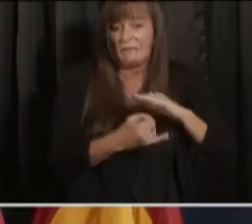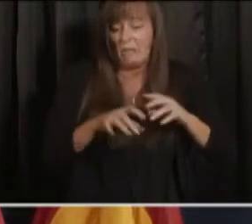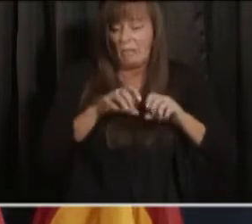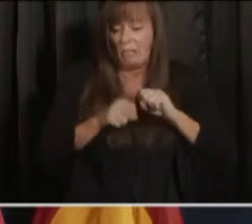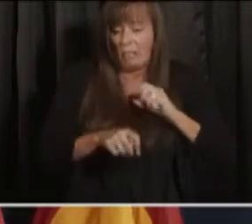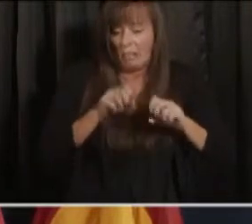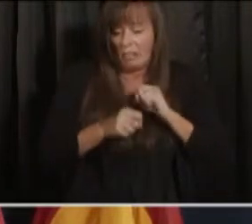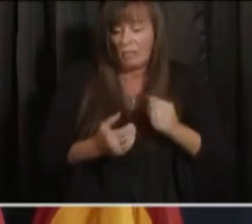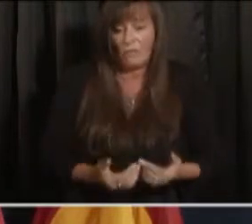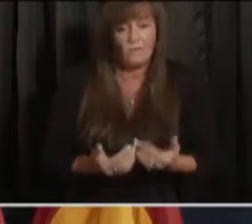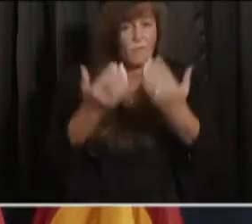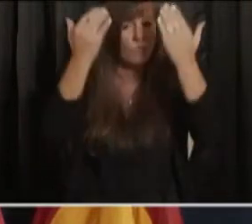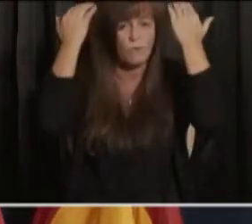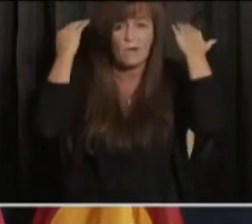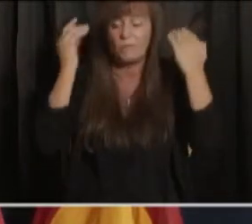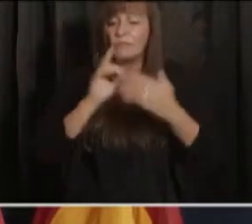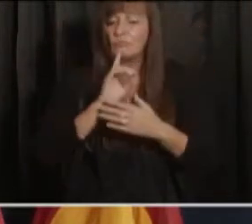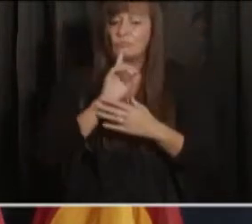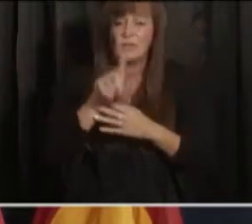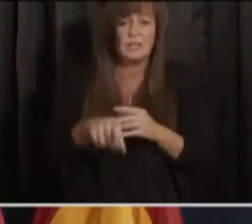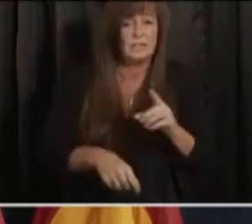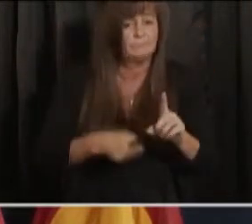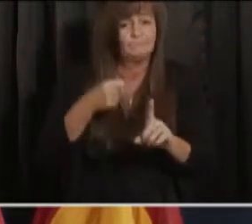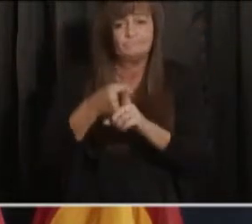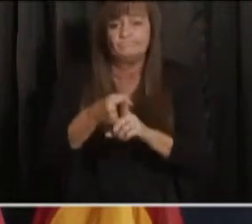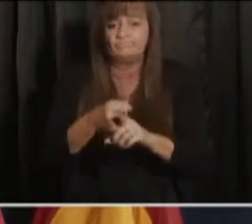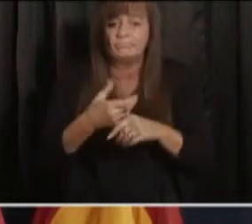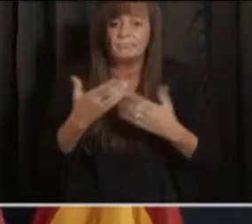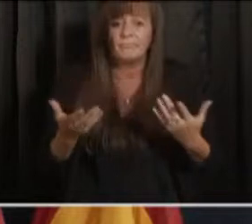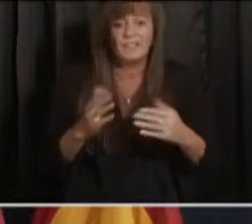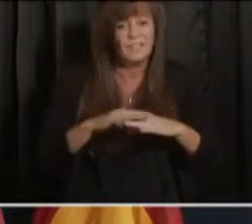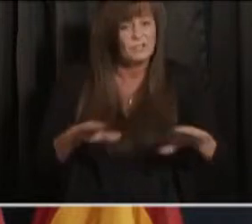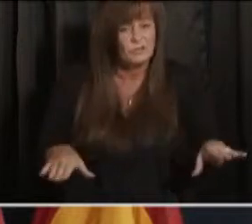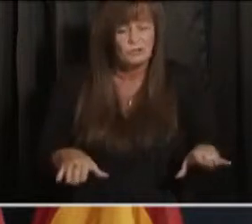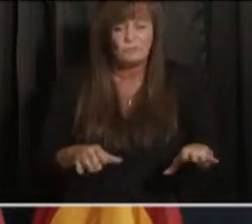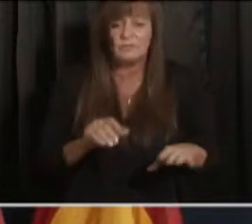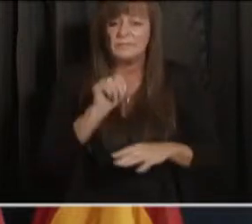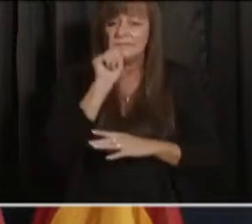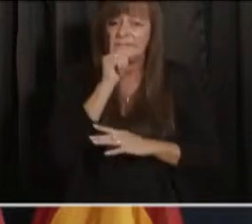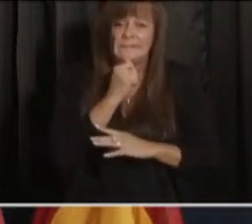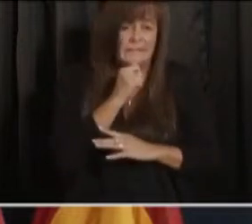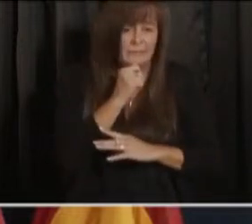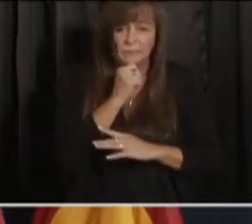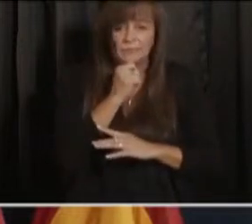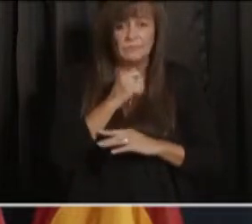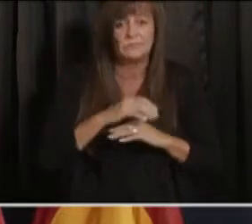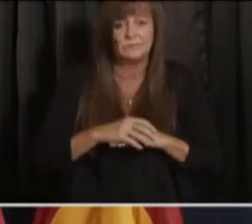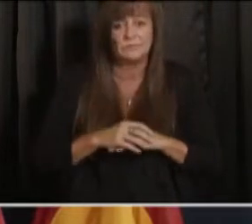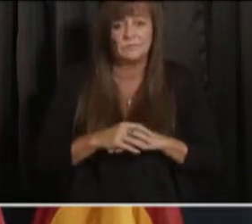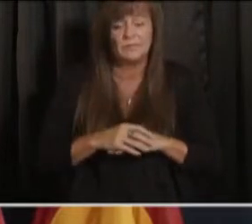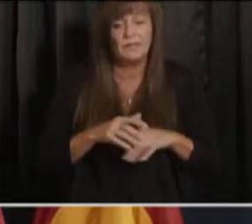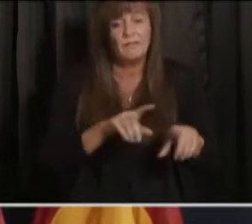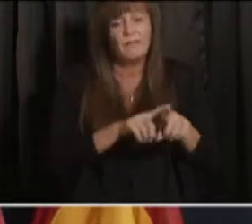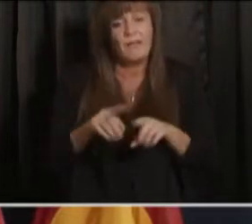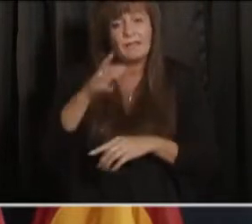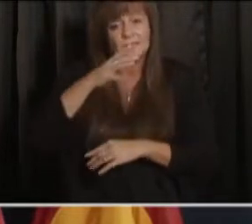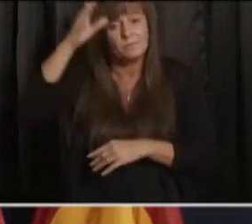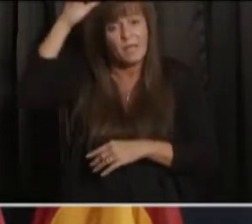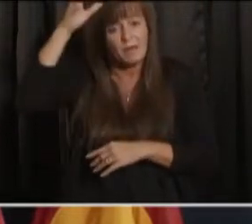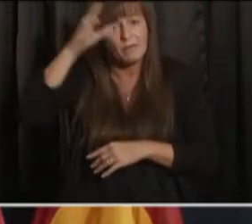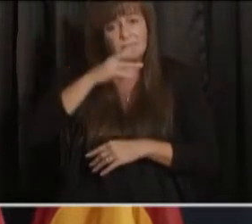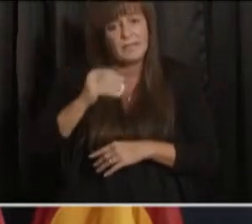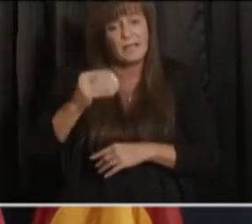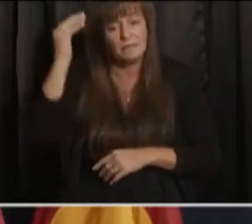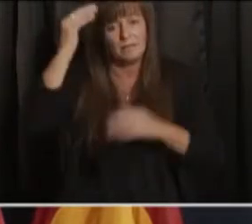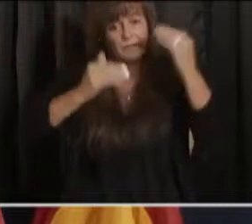been overwhelming and has really taken a toll. Our children have really been hit hard. And as parents and adults, we owe it to them